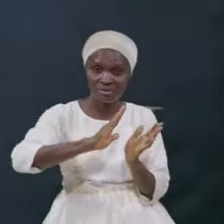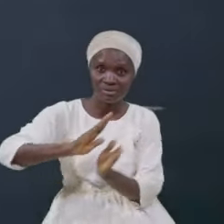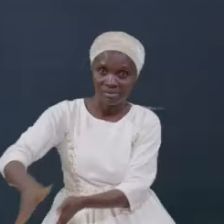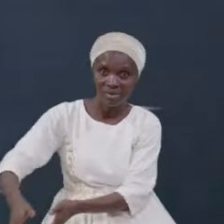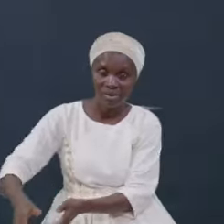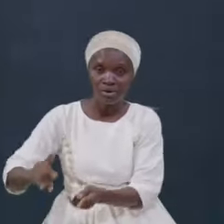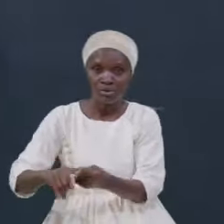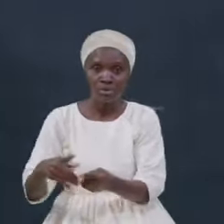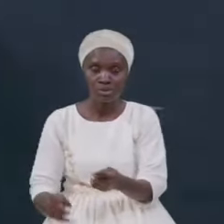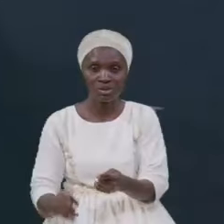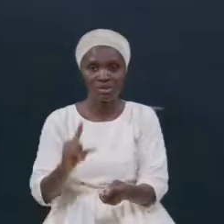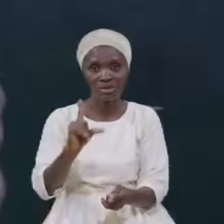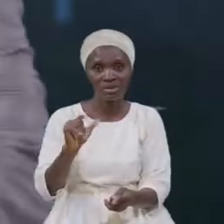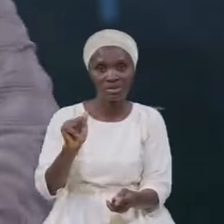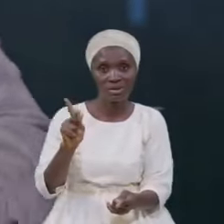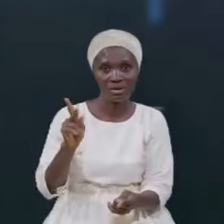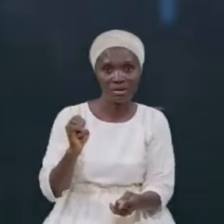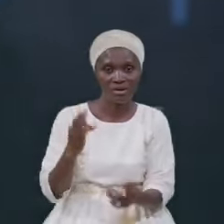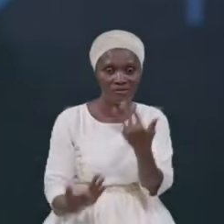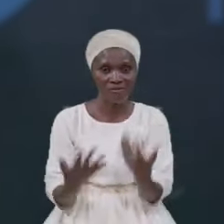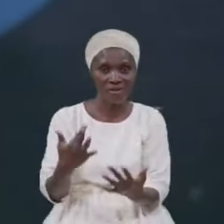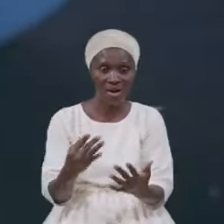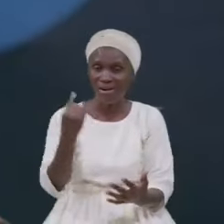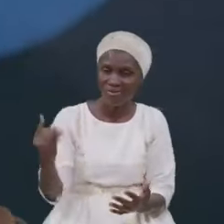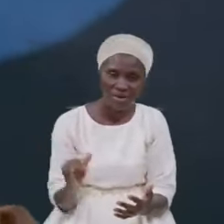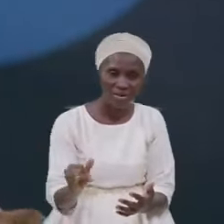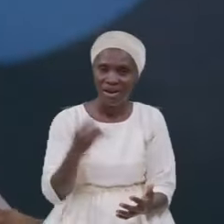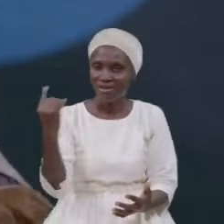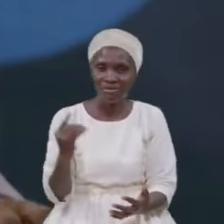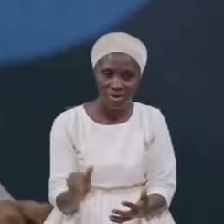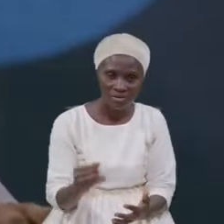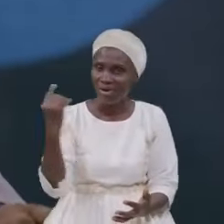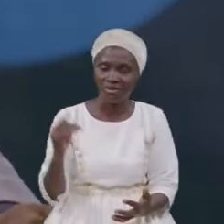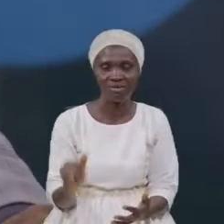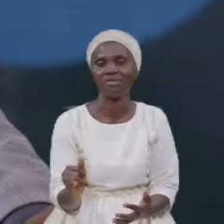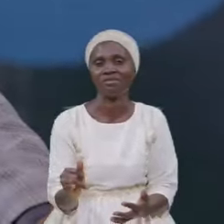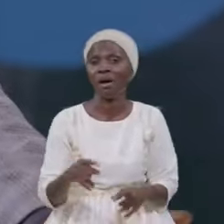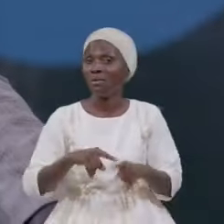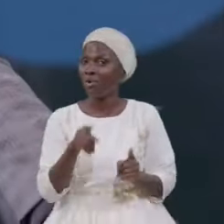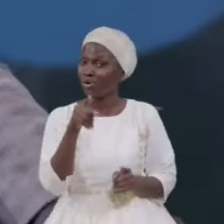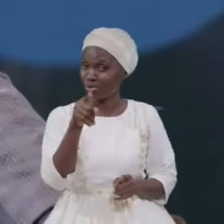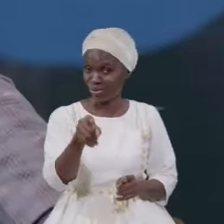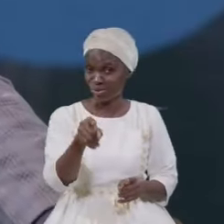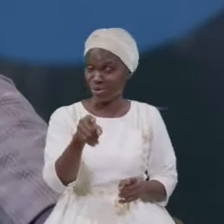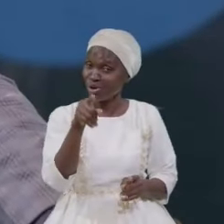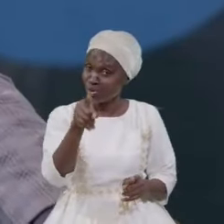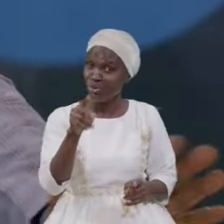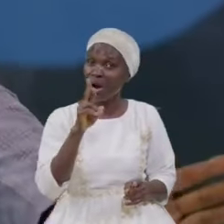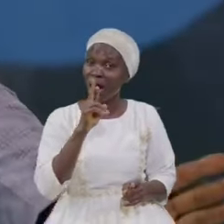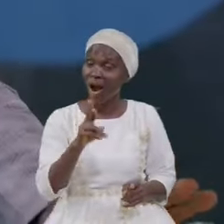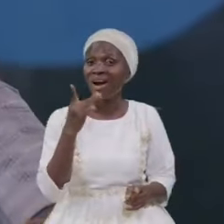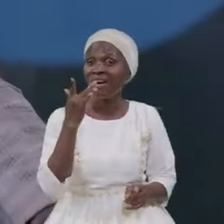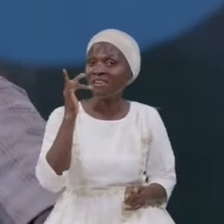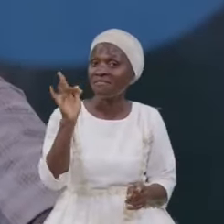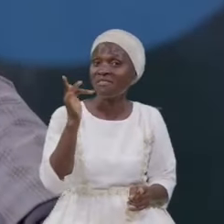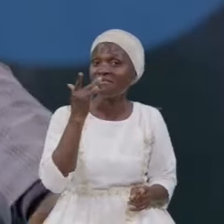ever. But you are favored, you're fortunate, you are loved. The mercy